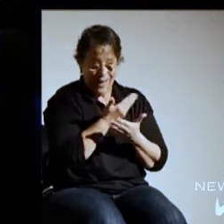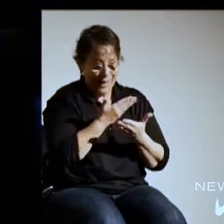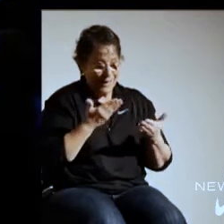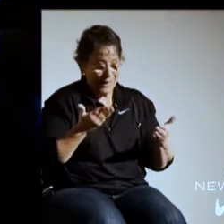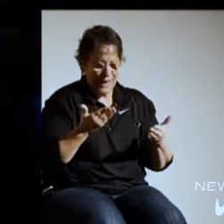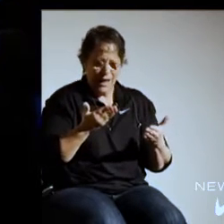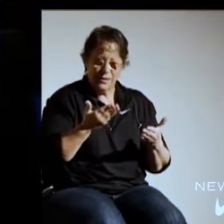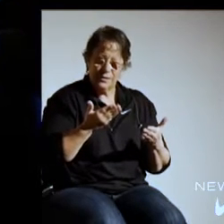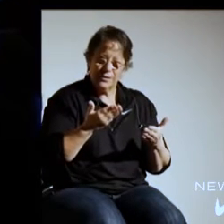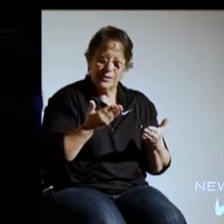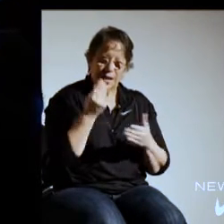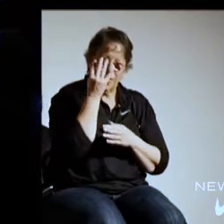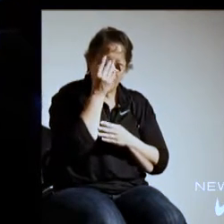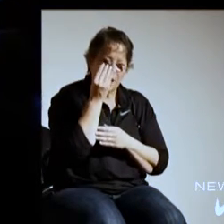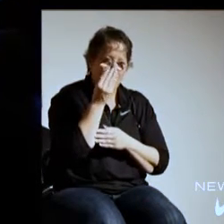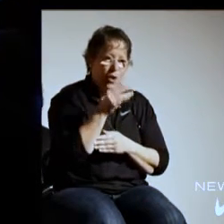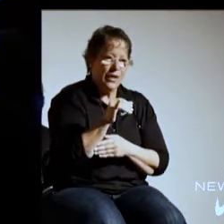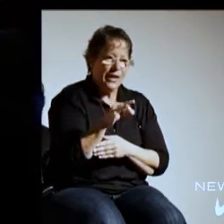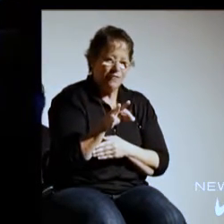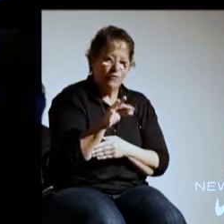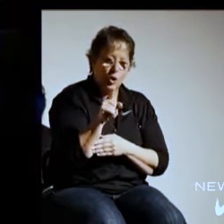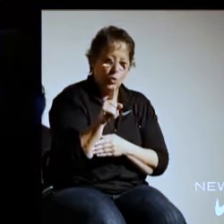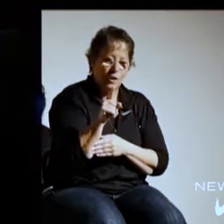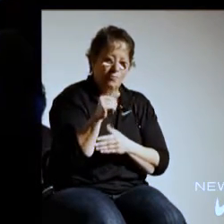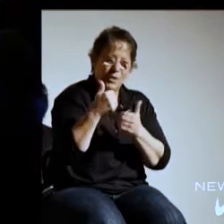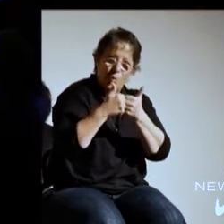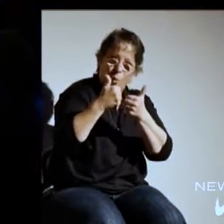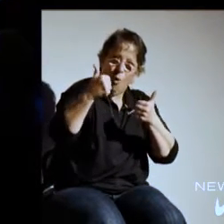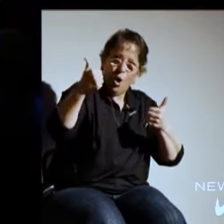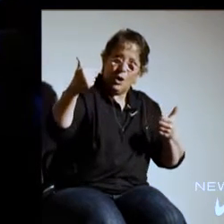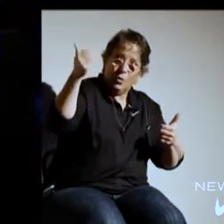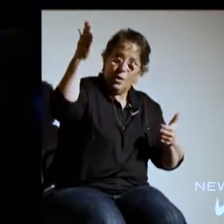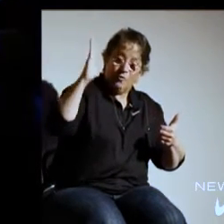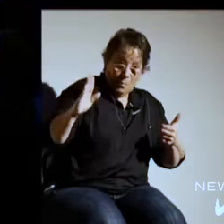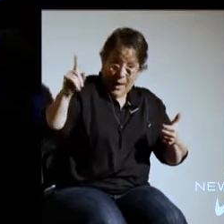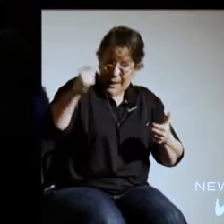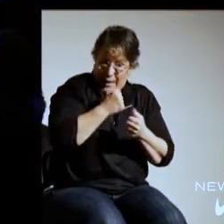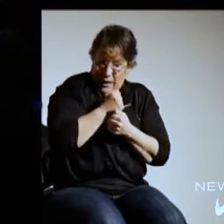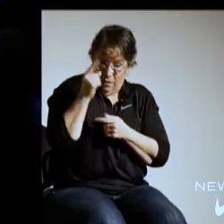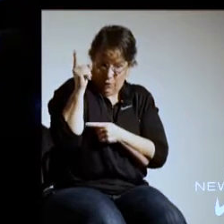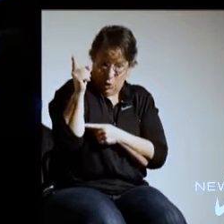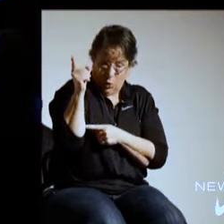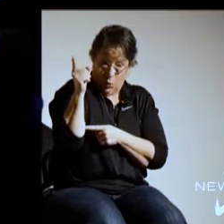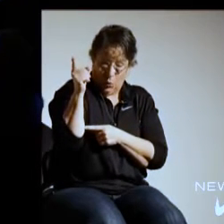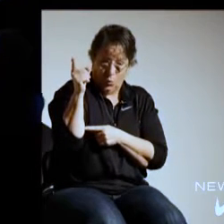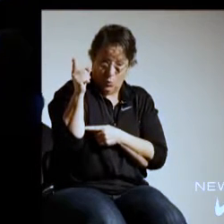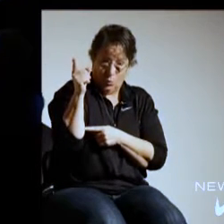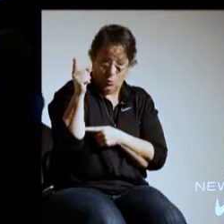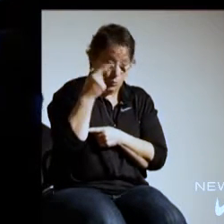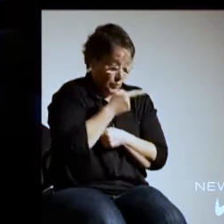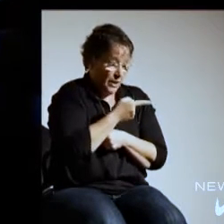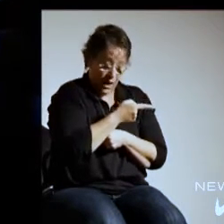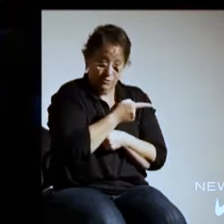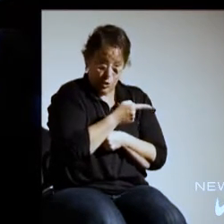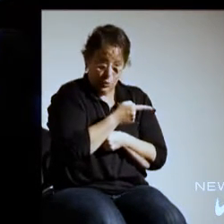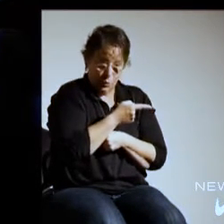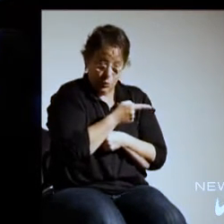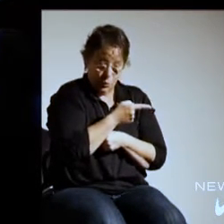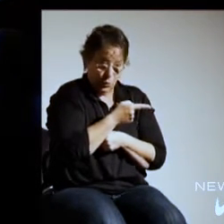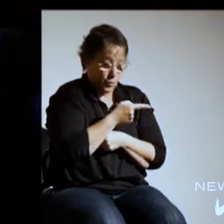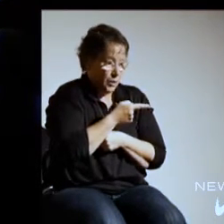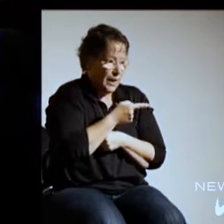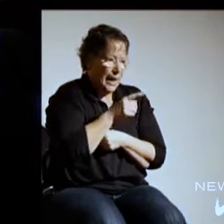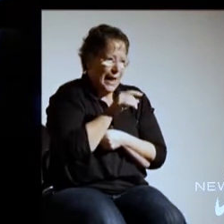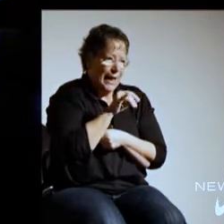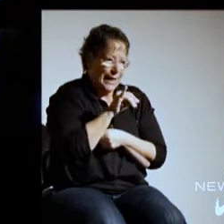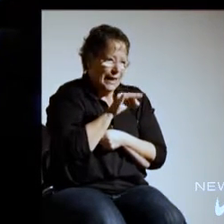been walking away from God who loves you, even if you've left Him, He has not given up on